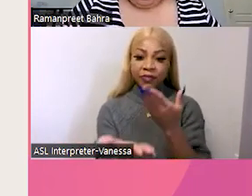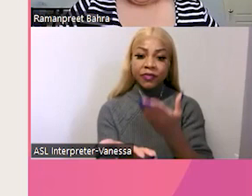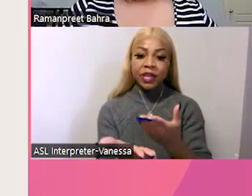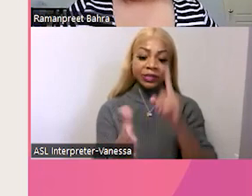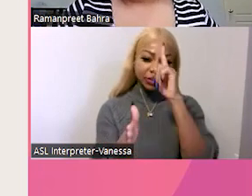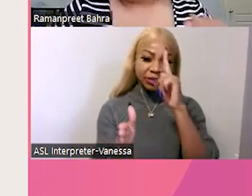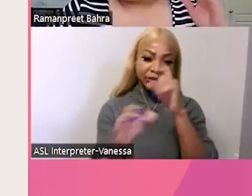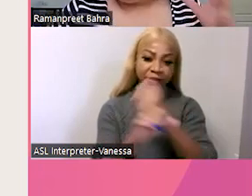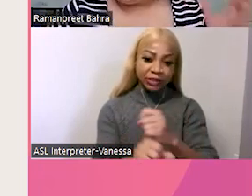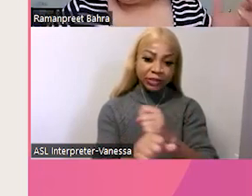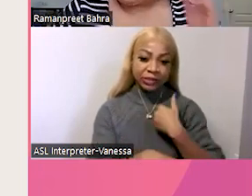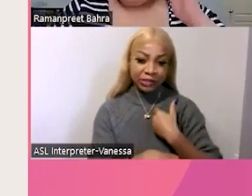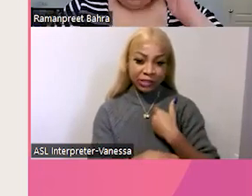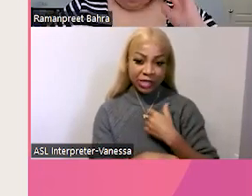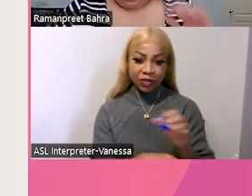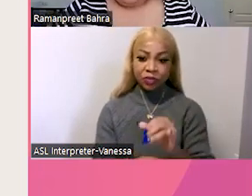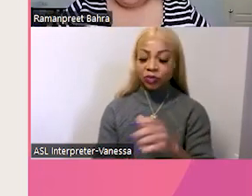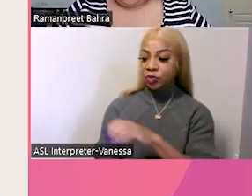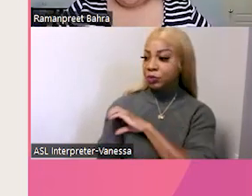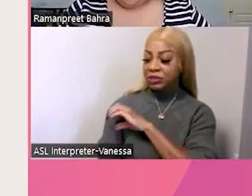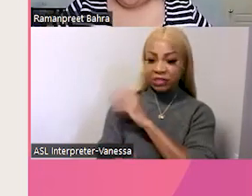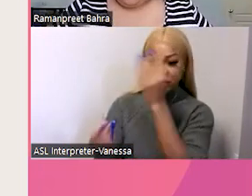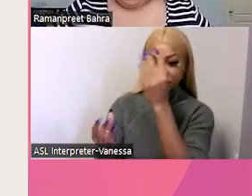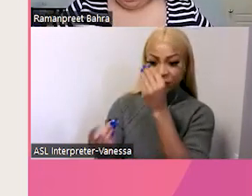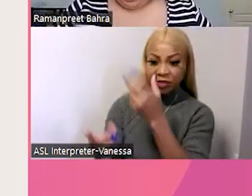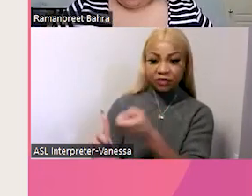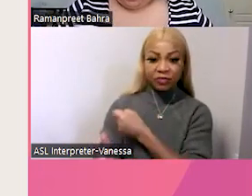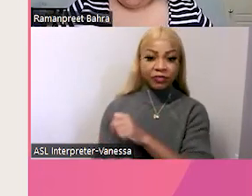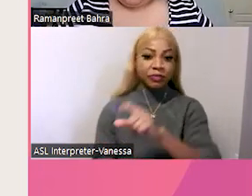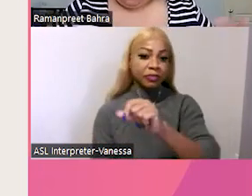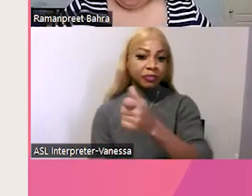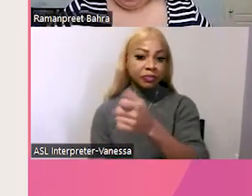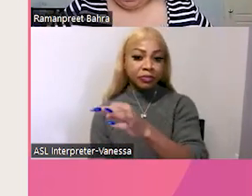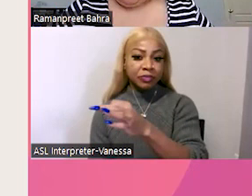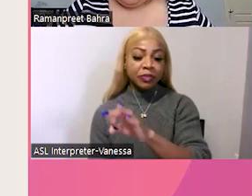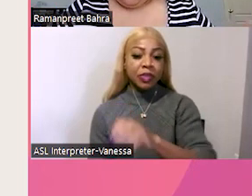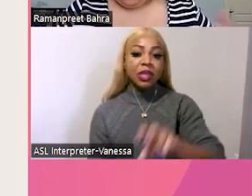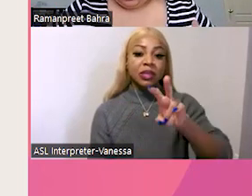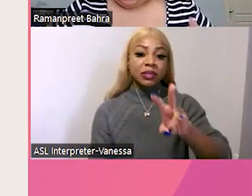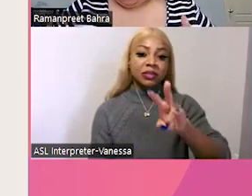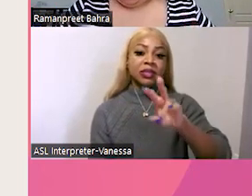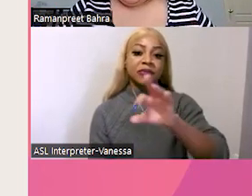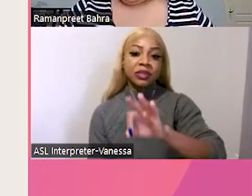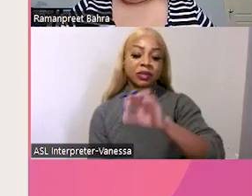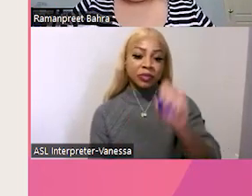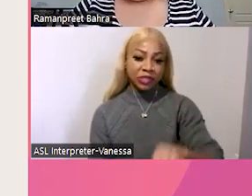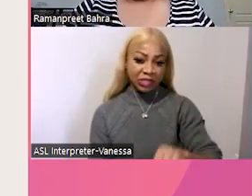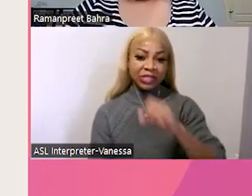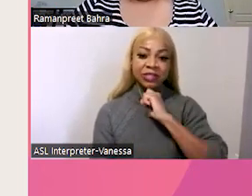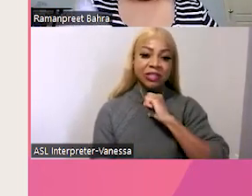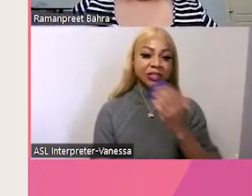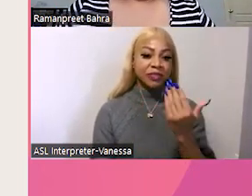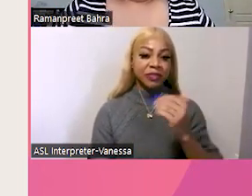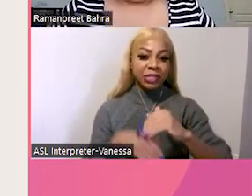Canada, in police reported data from 2019, 79% of women aged 15 and over